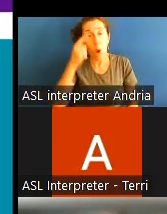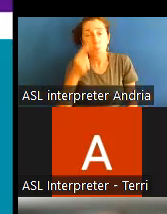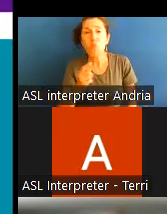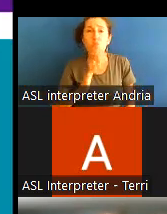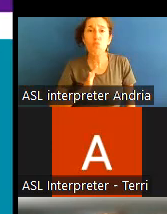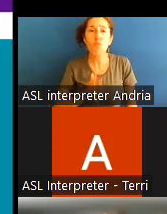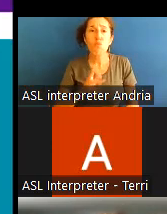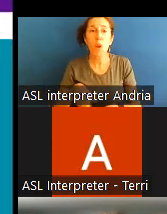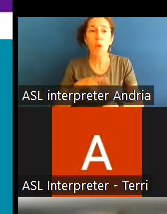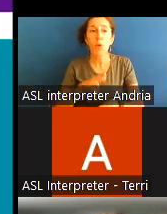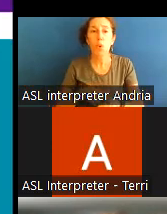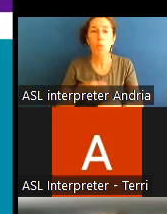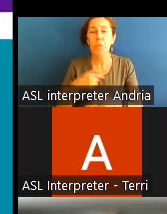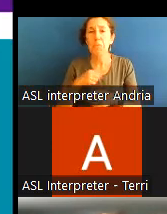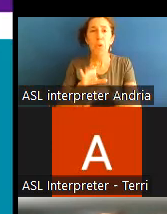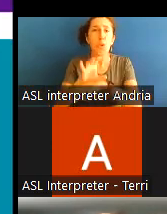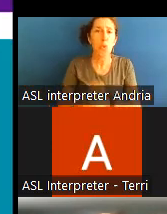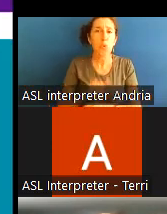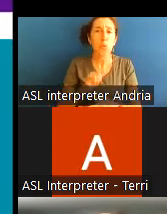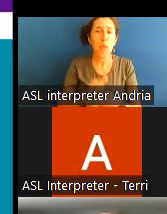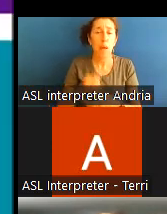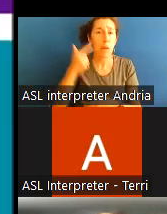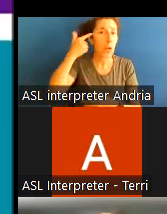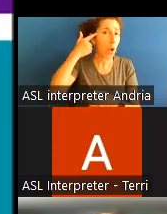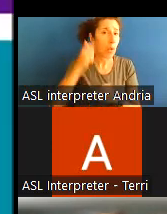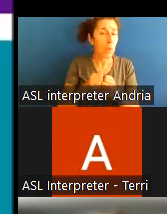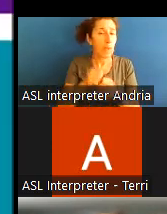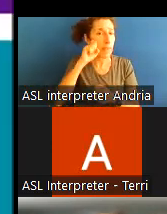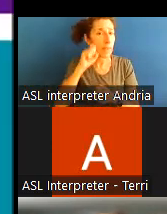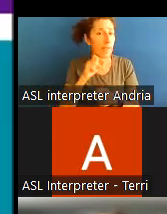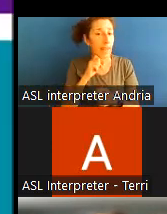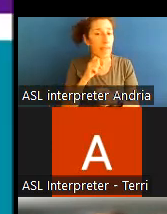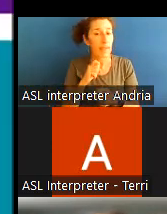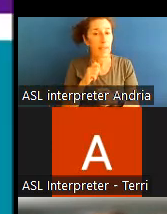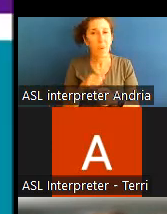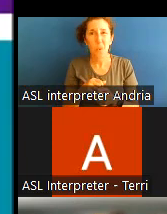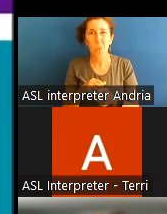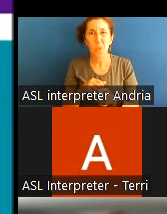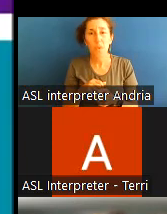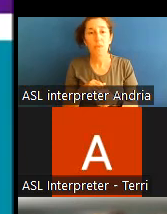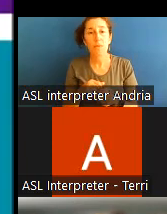So, you know, these are some really important questions. Next slide.